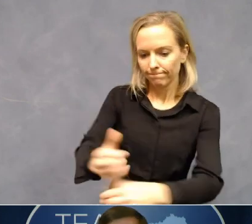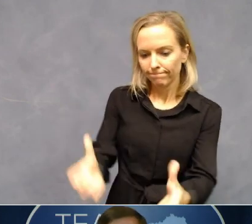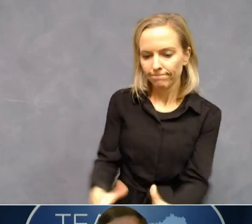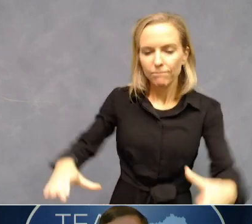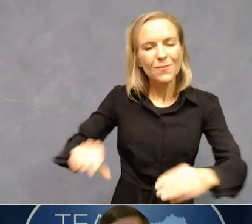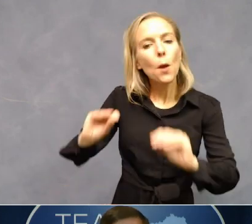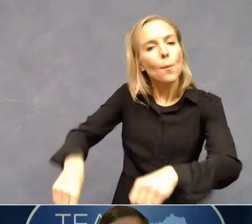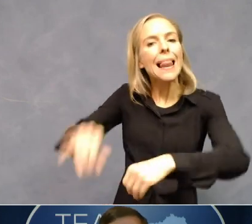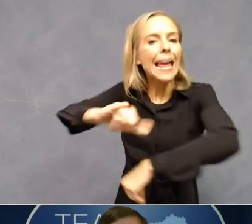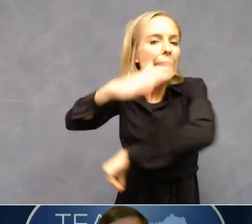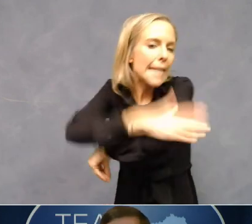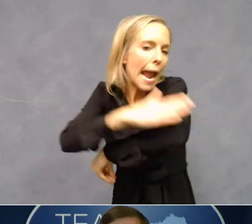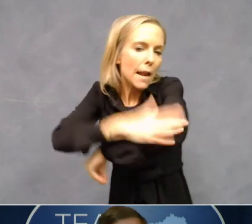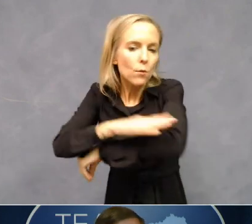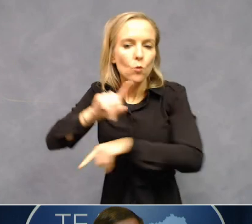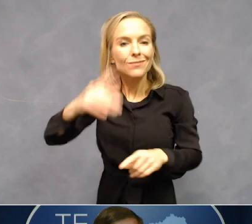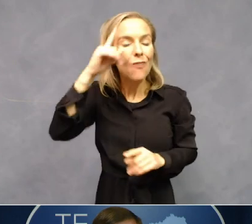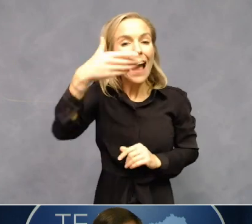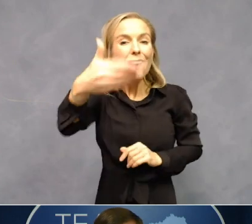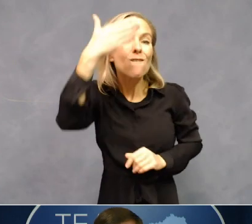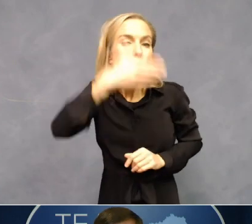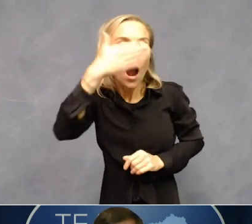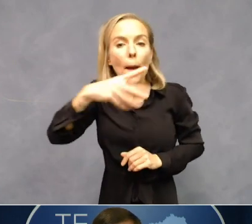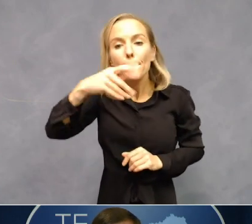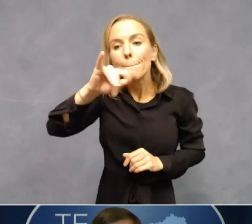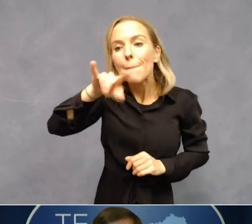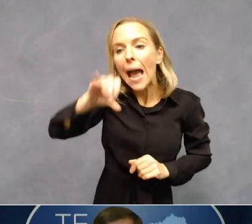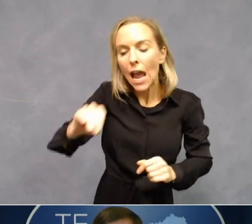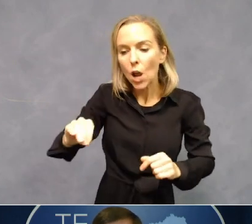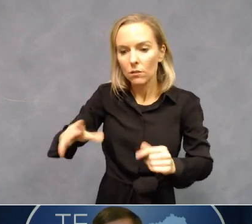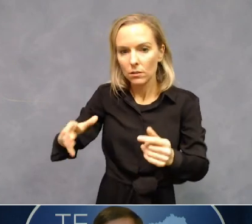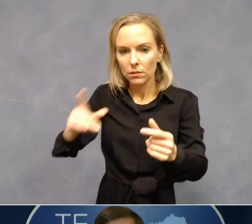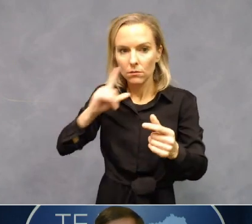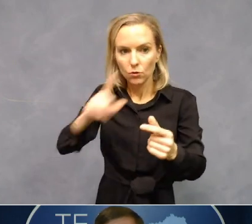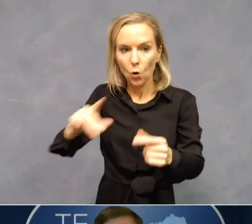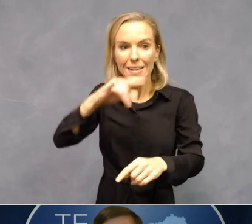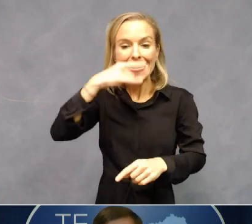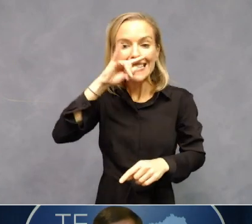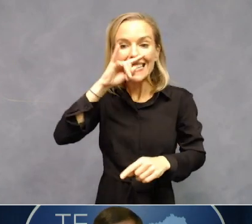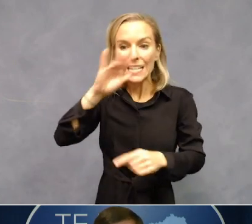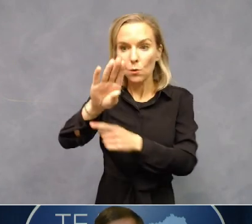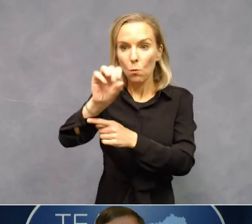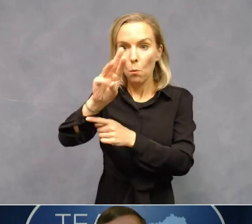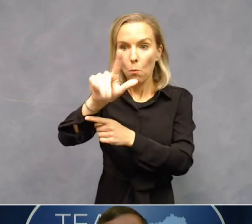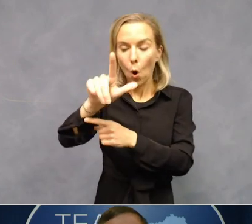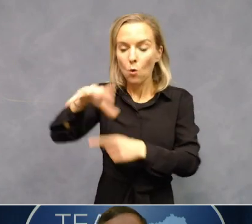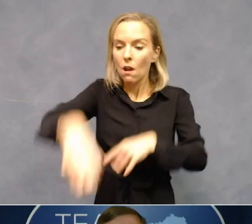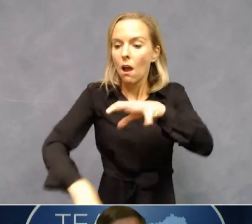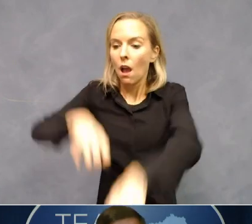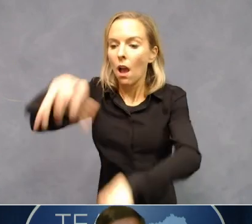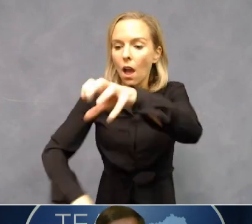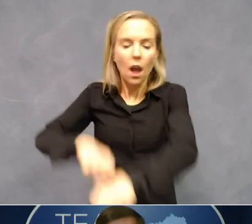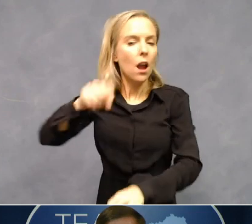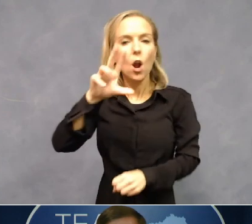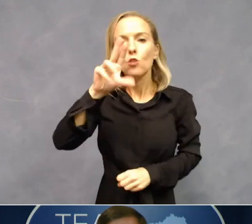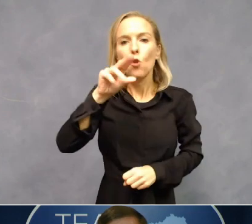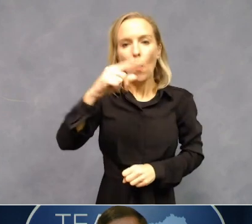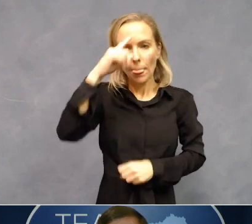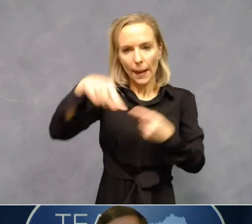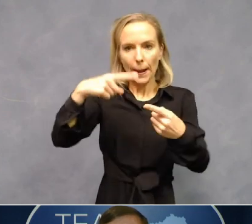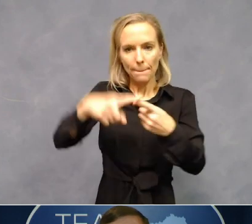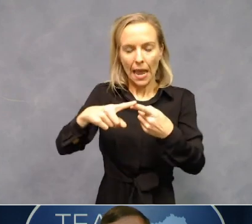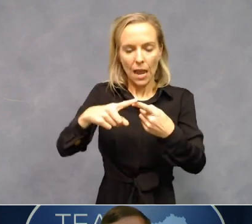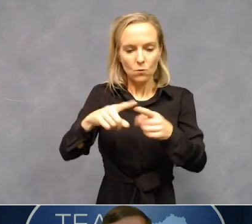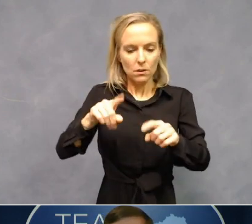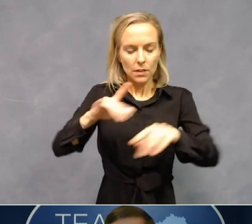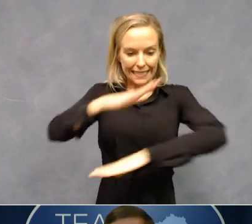put it out on the patio, however you want. Don't leave it in a bowl for kids to stick their hands into. You got to think about space and distance.